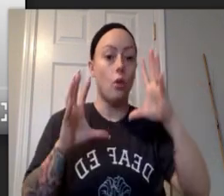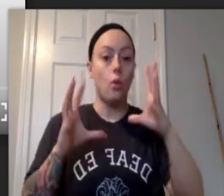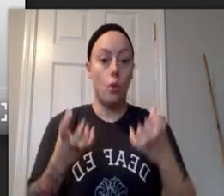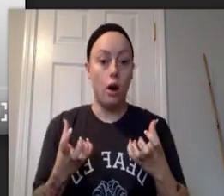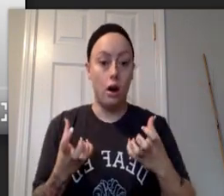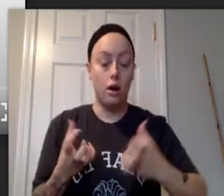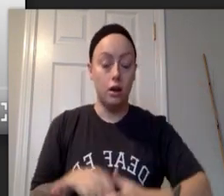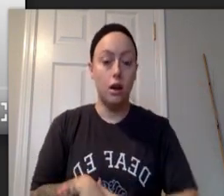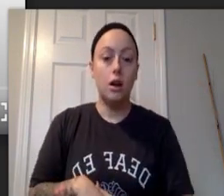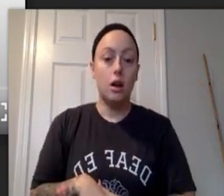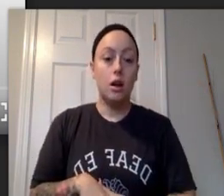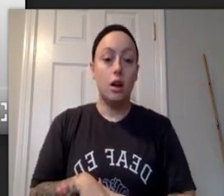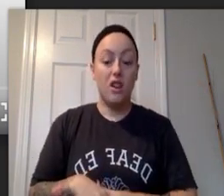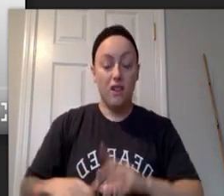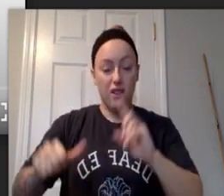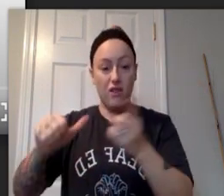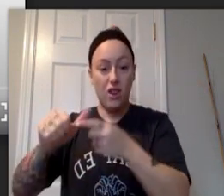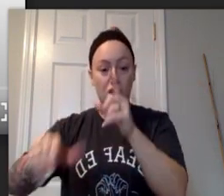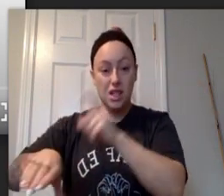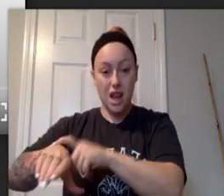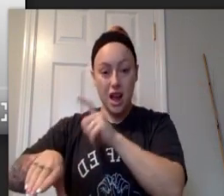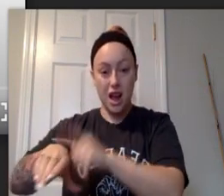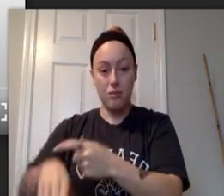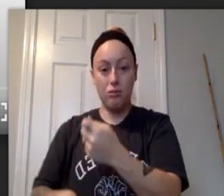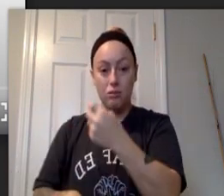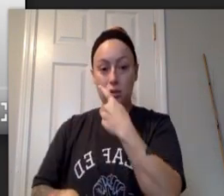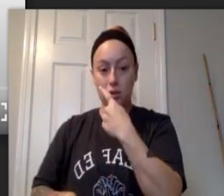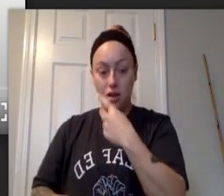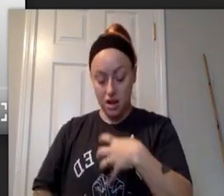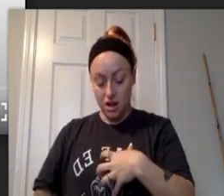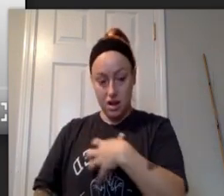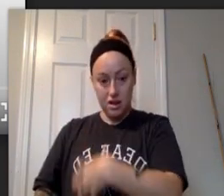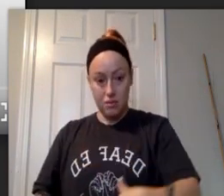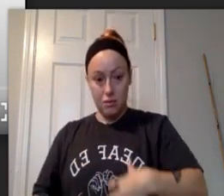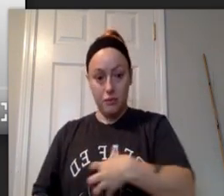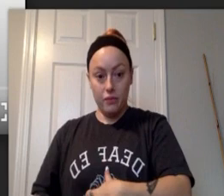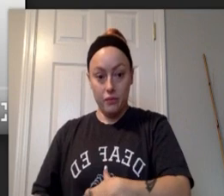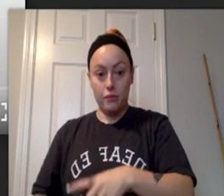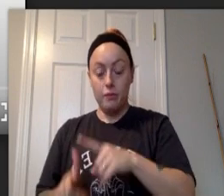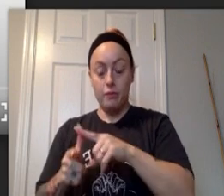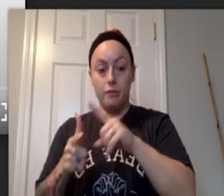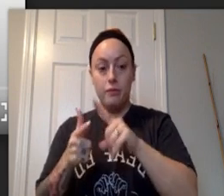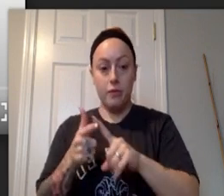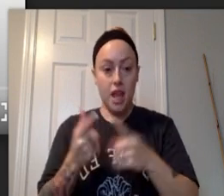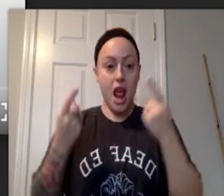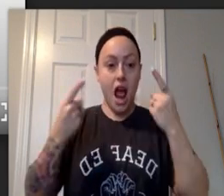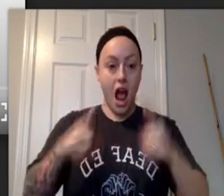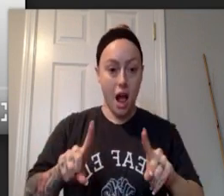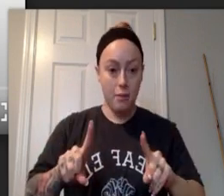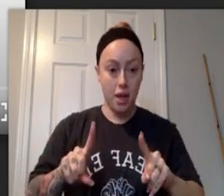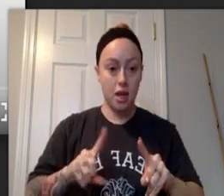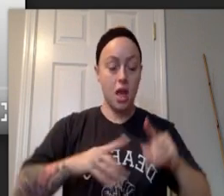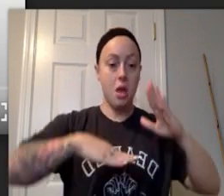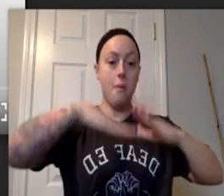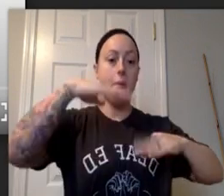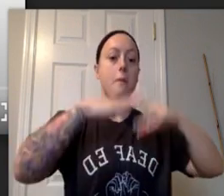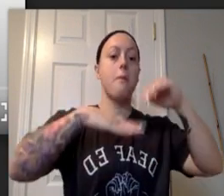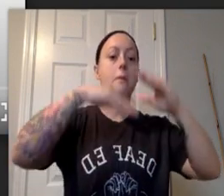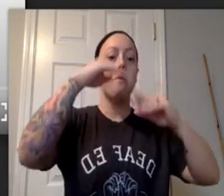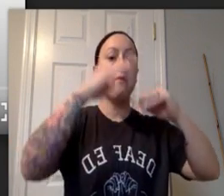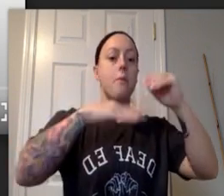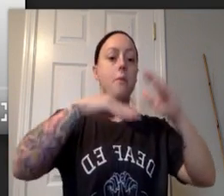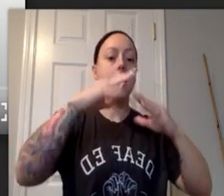often become nauseated the first time they use an opioid, and they build tolerance to that and then become nauseated without it, right?